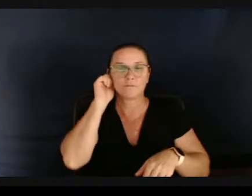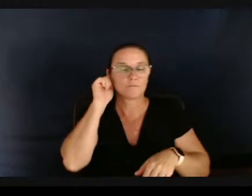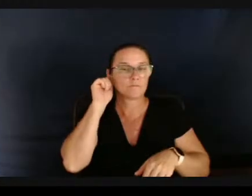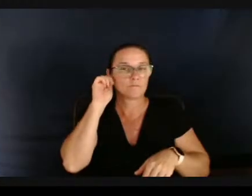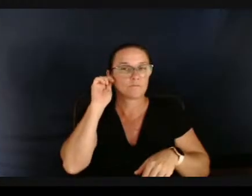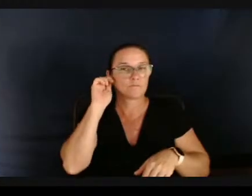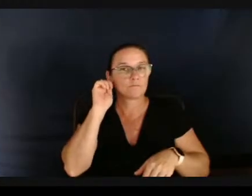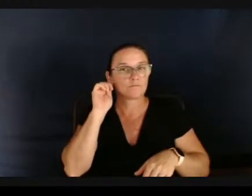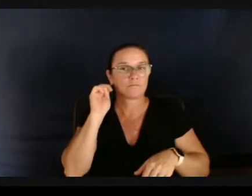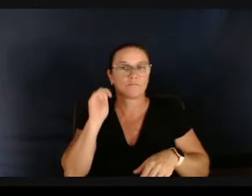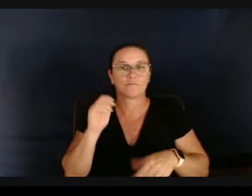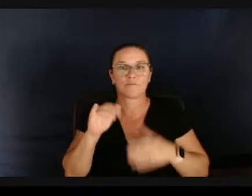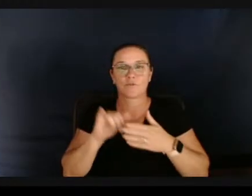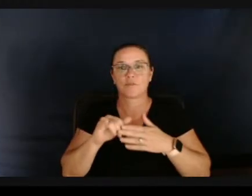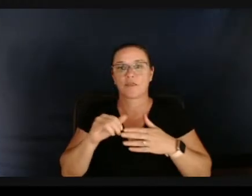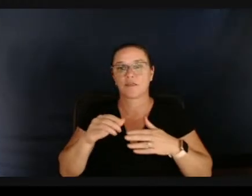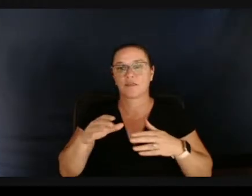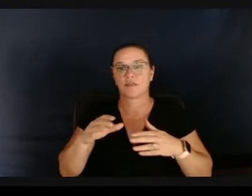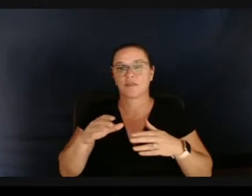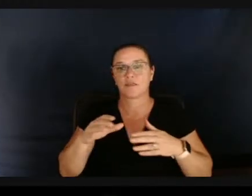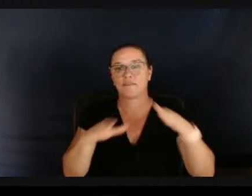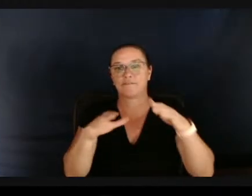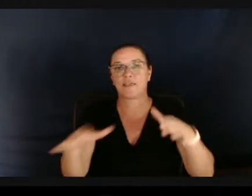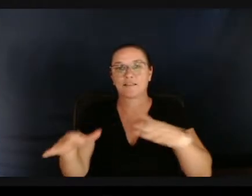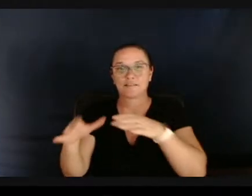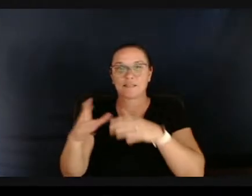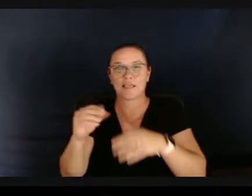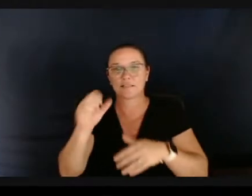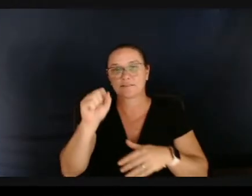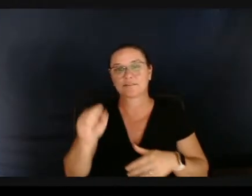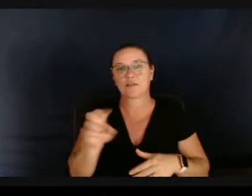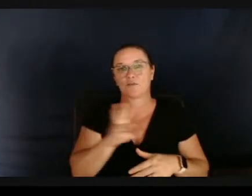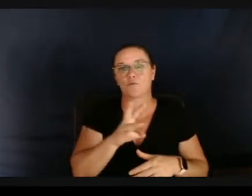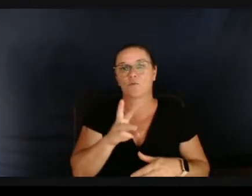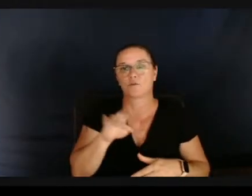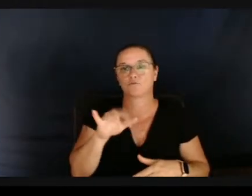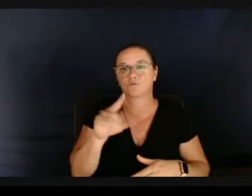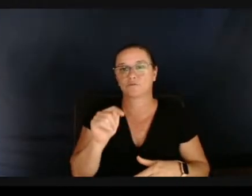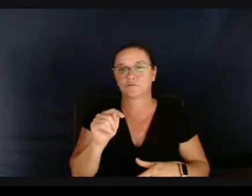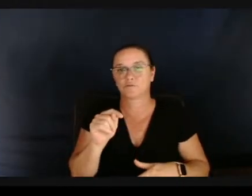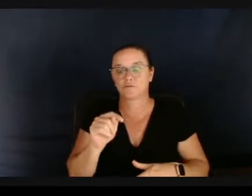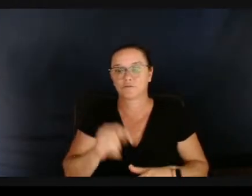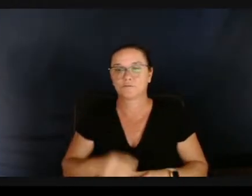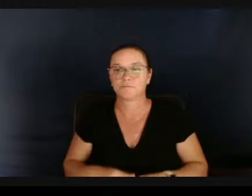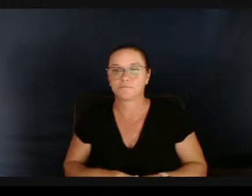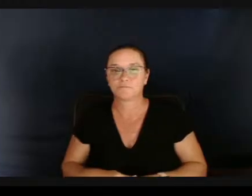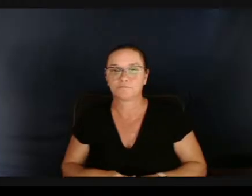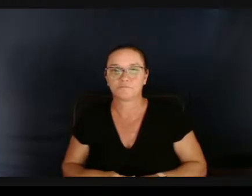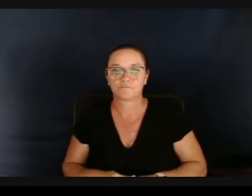So there's our vents and the southwest rift, Kamakaya Hills in the background as well.